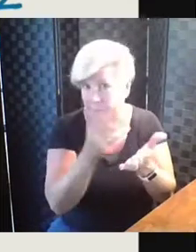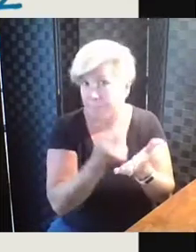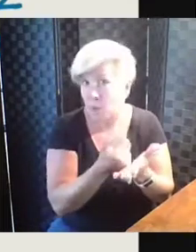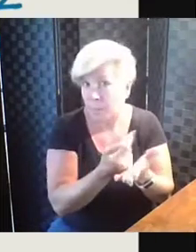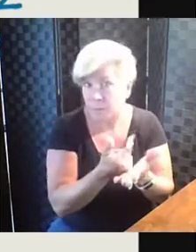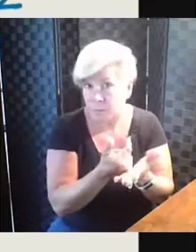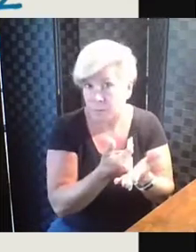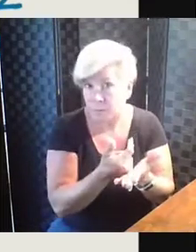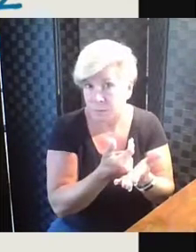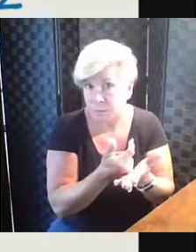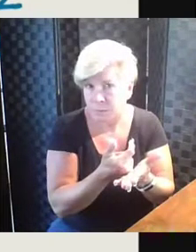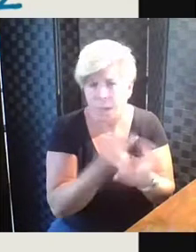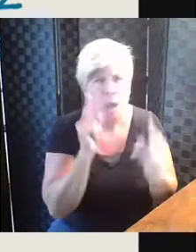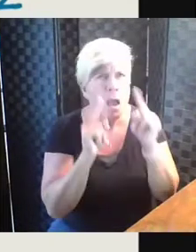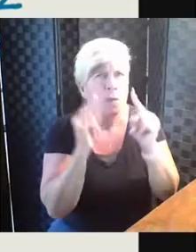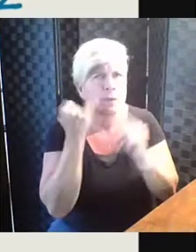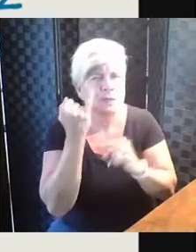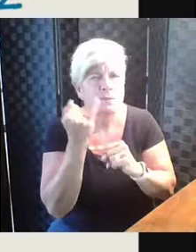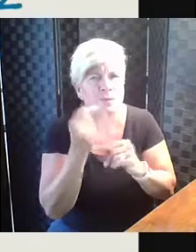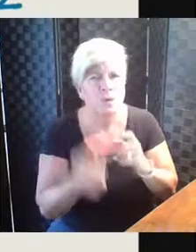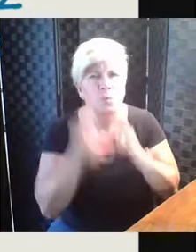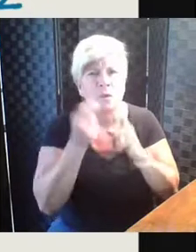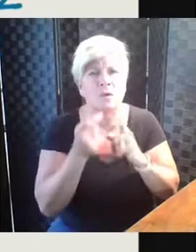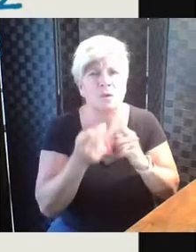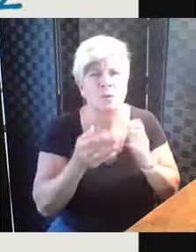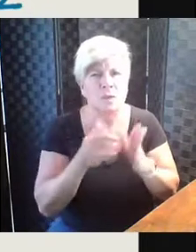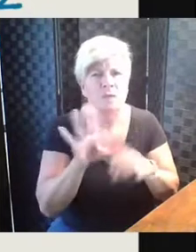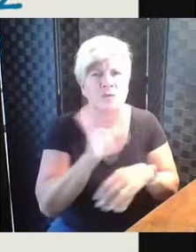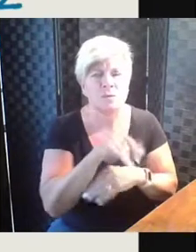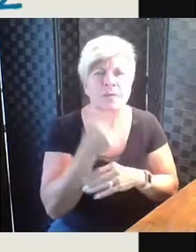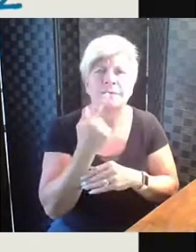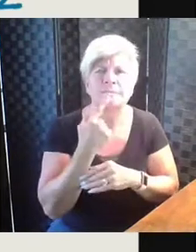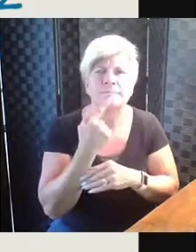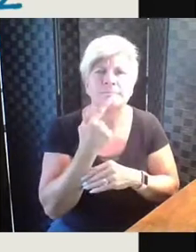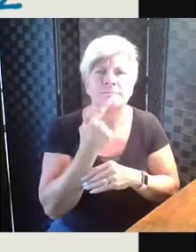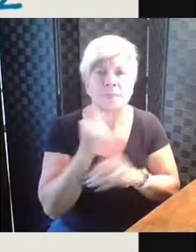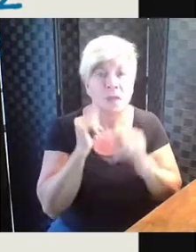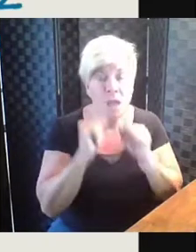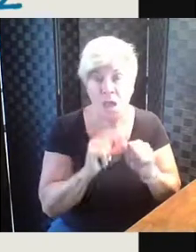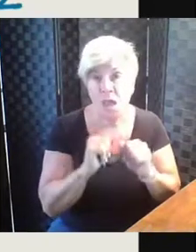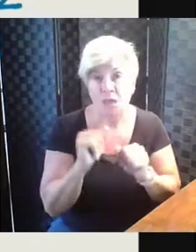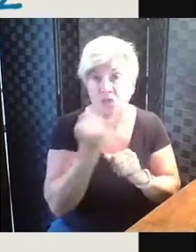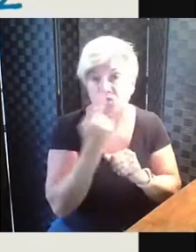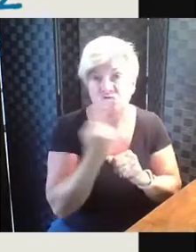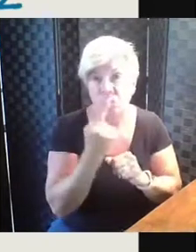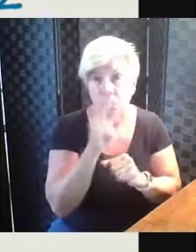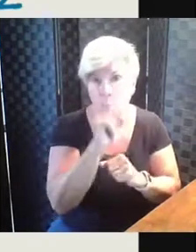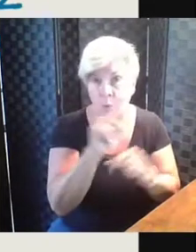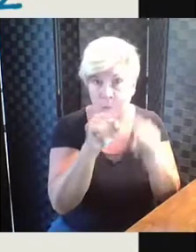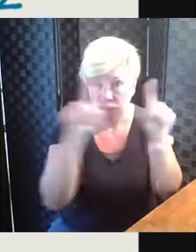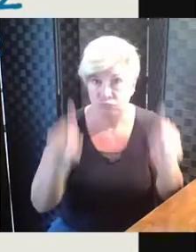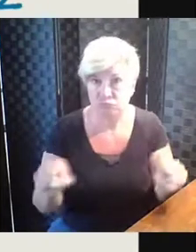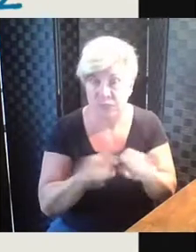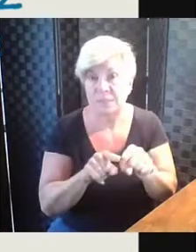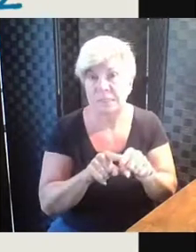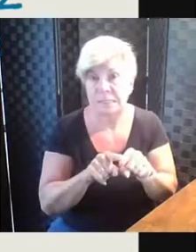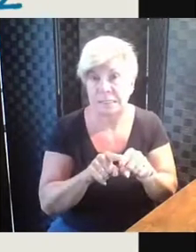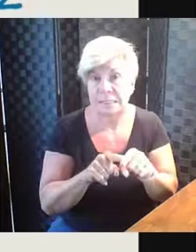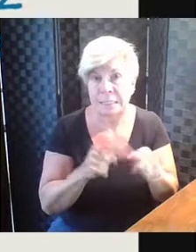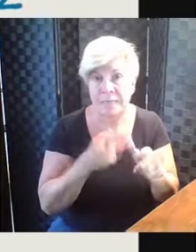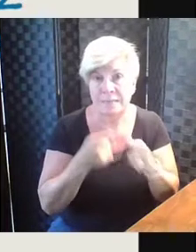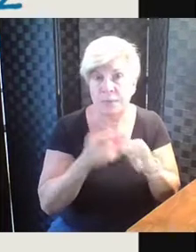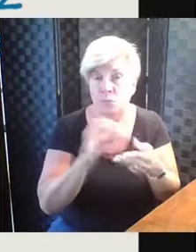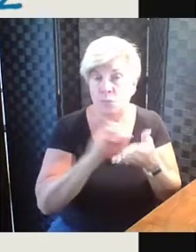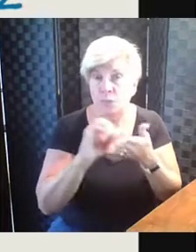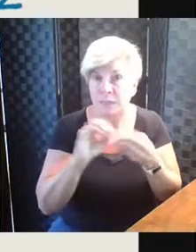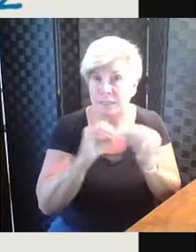marbles. But I wonder if there's a quicker way to do this. Well, I could just draw one rectangle around it and then just